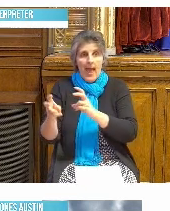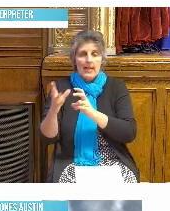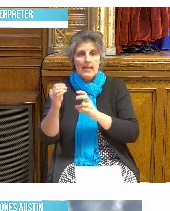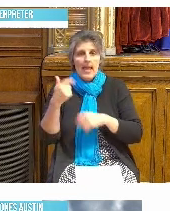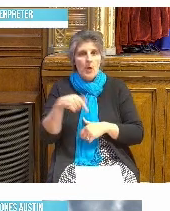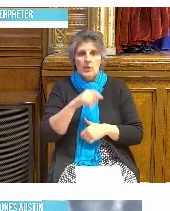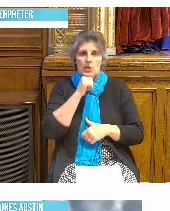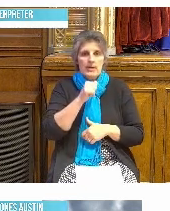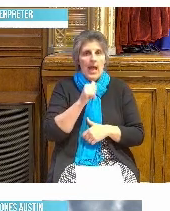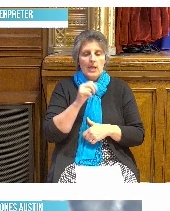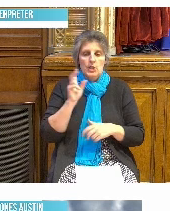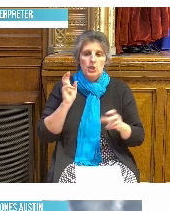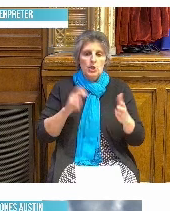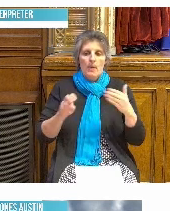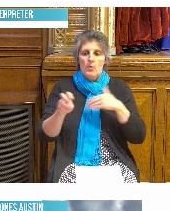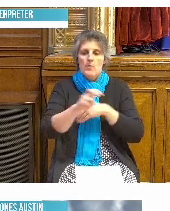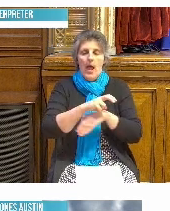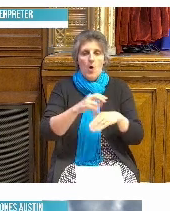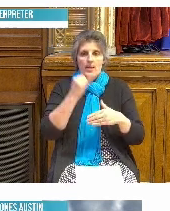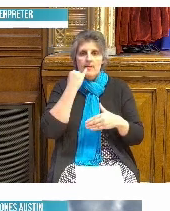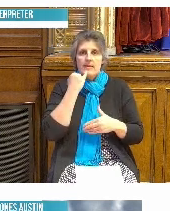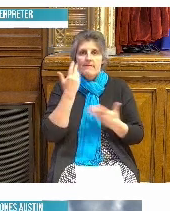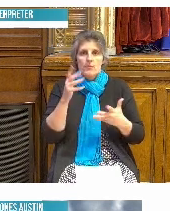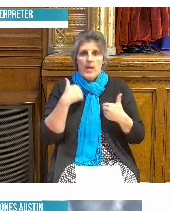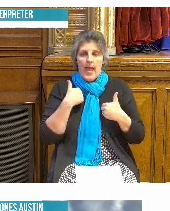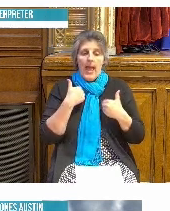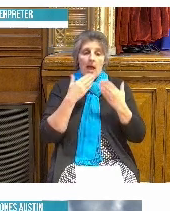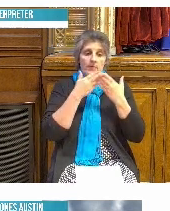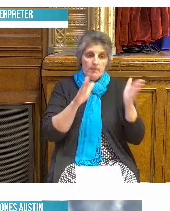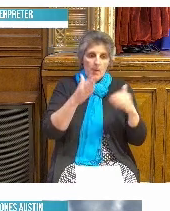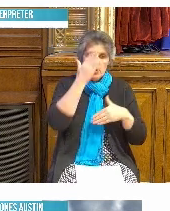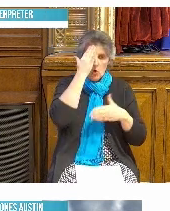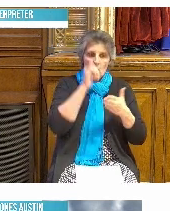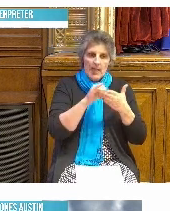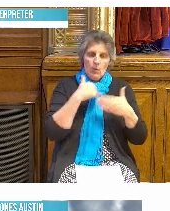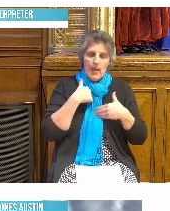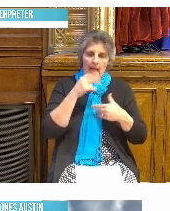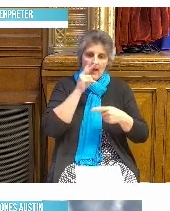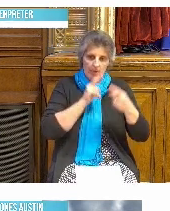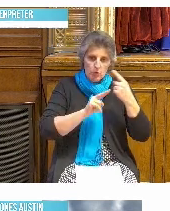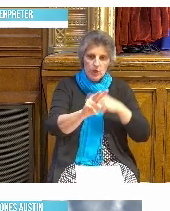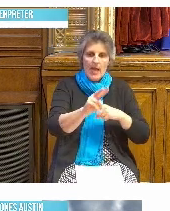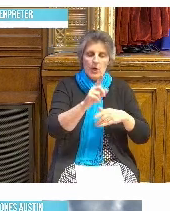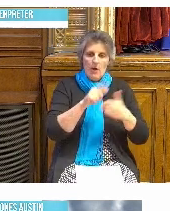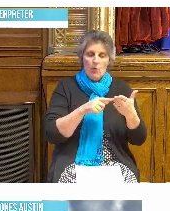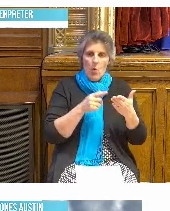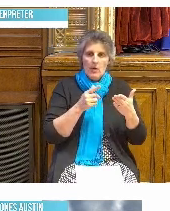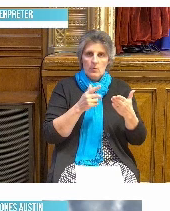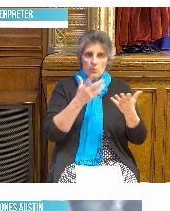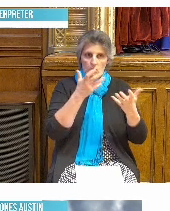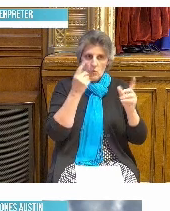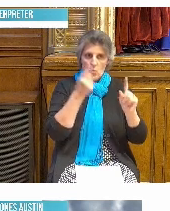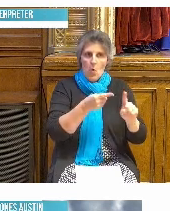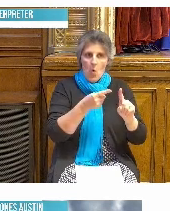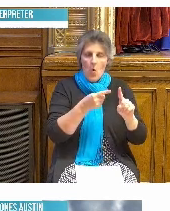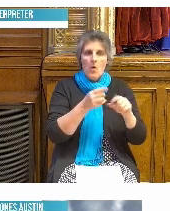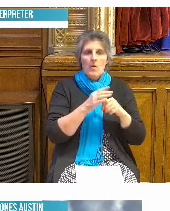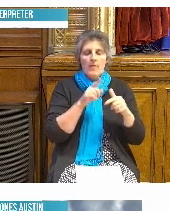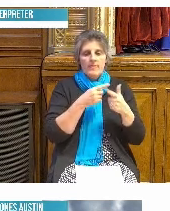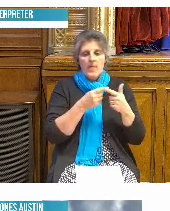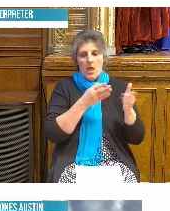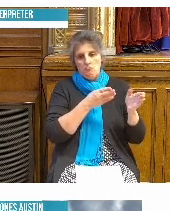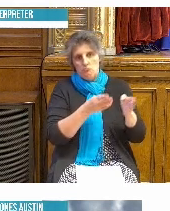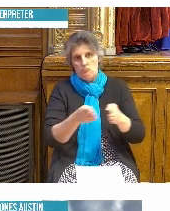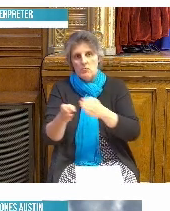should not sort of jump around. So if the public knows we have a trajectory of what we're going after, we're moving in a certain